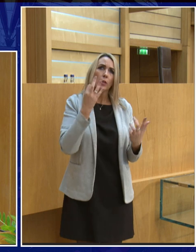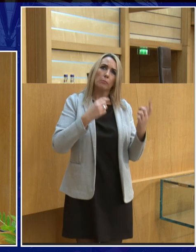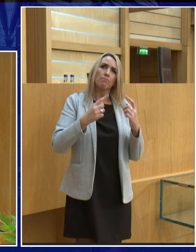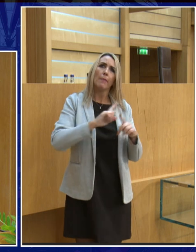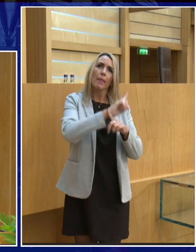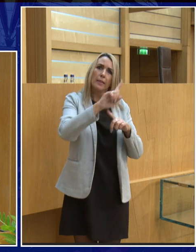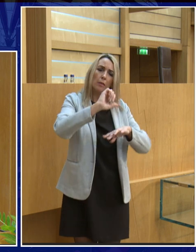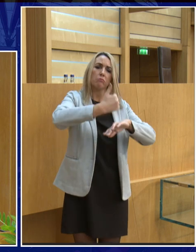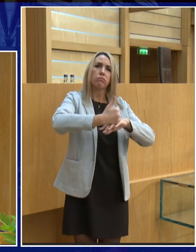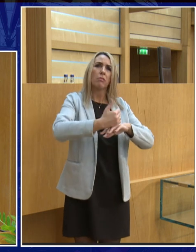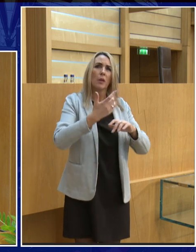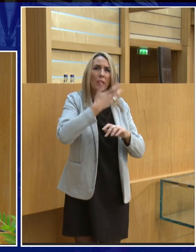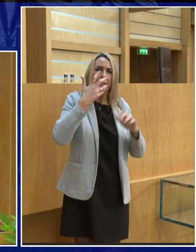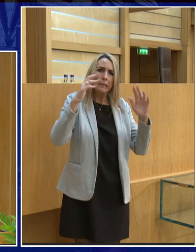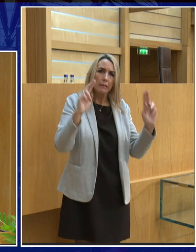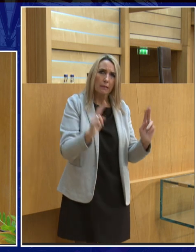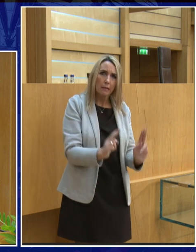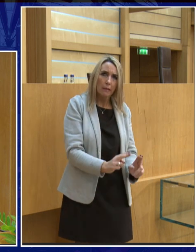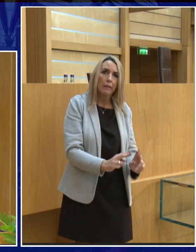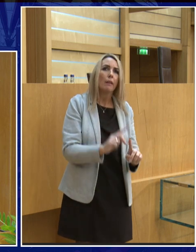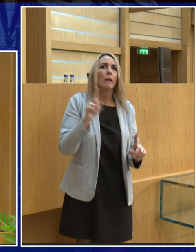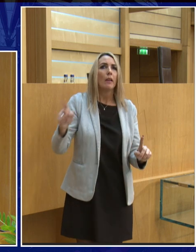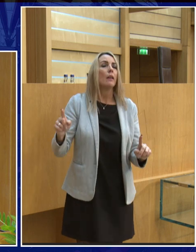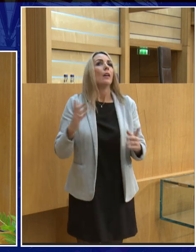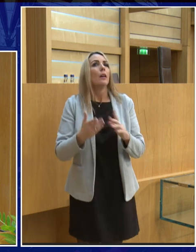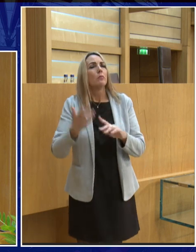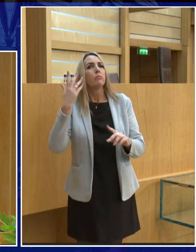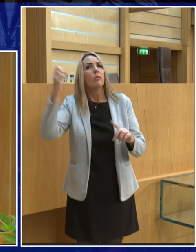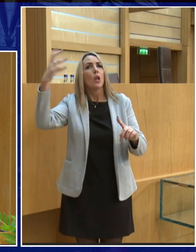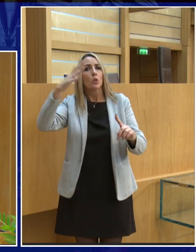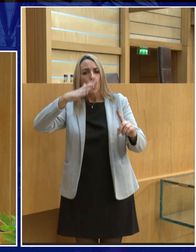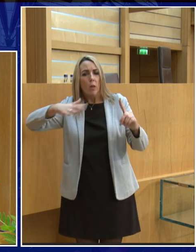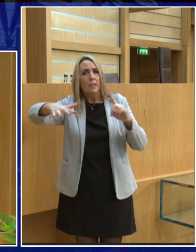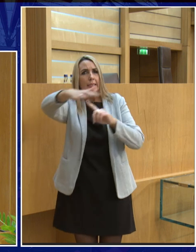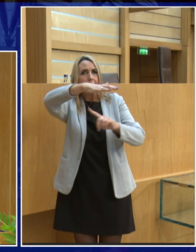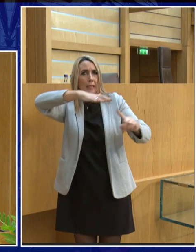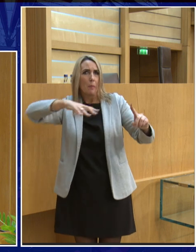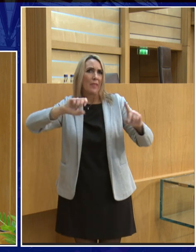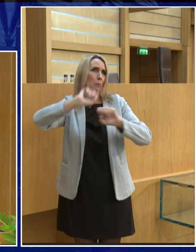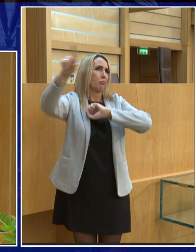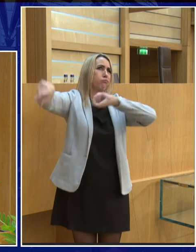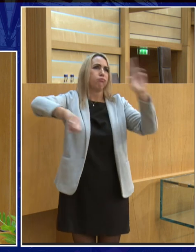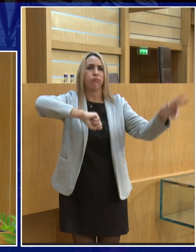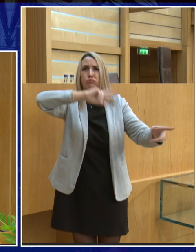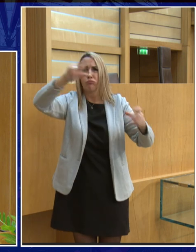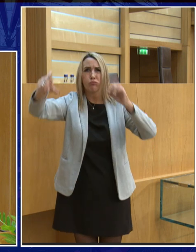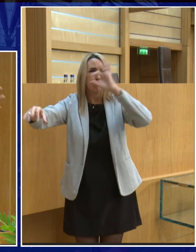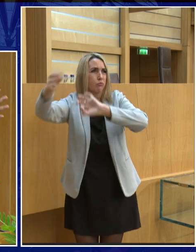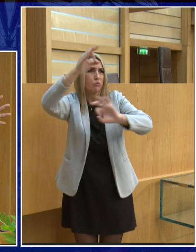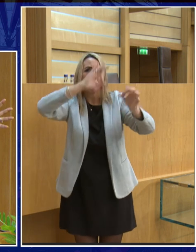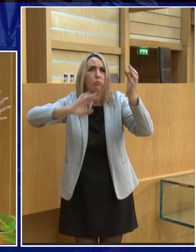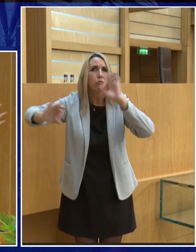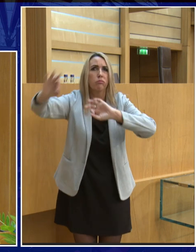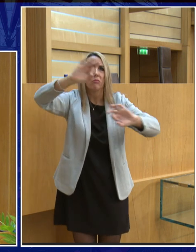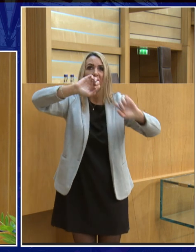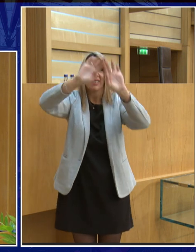idea is that sort of asteroids because in the early solar system it was chaos things were pinging around all over the place some of